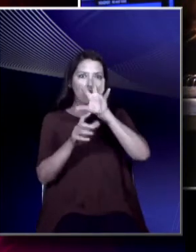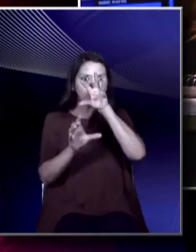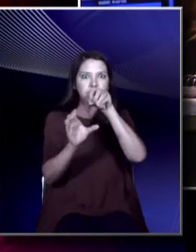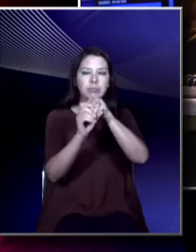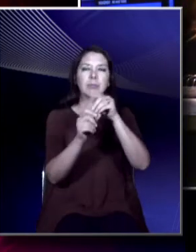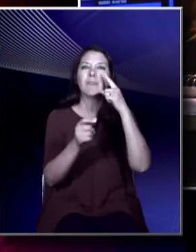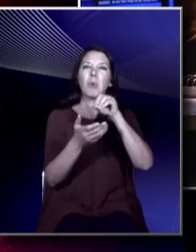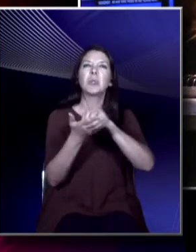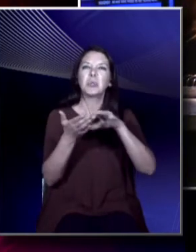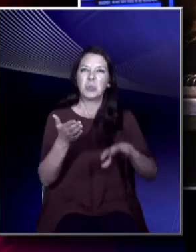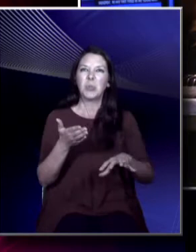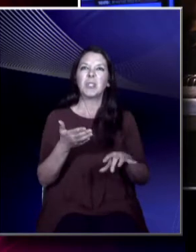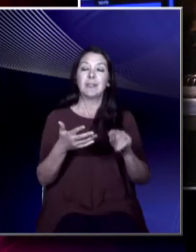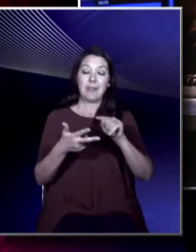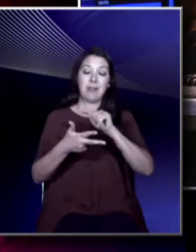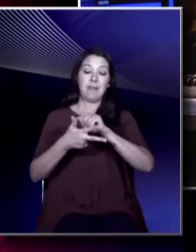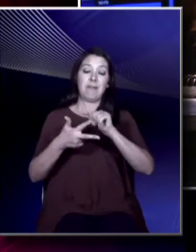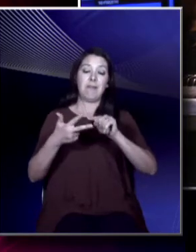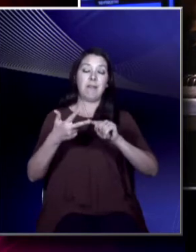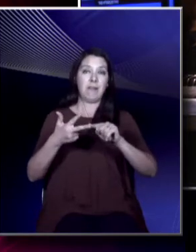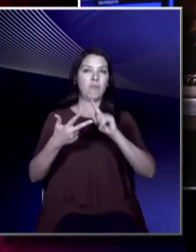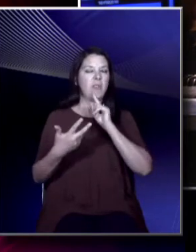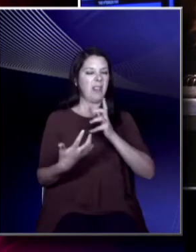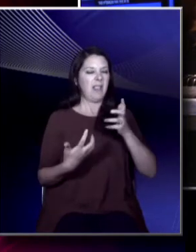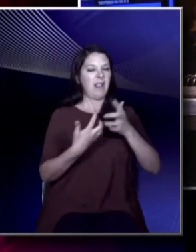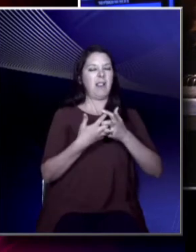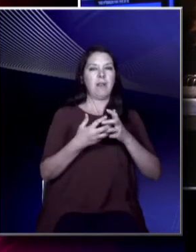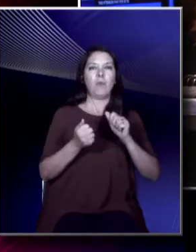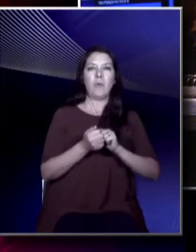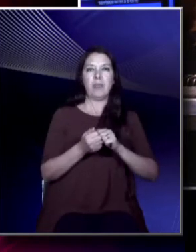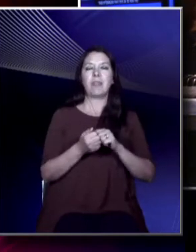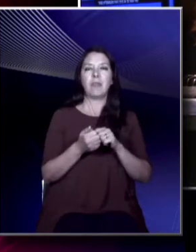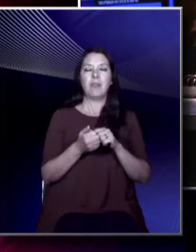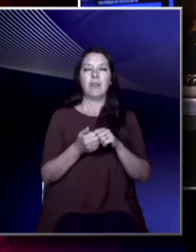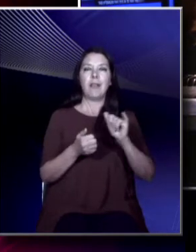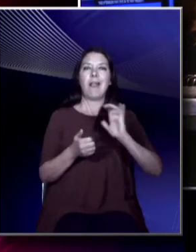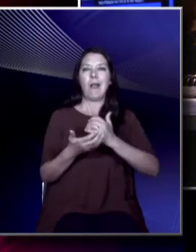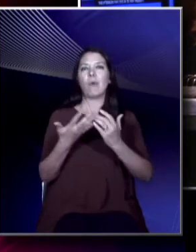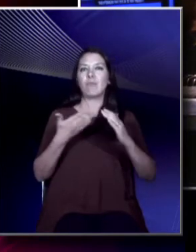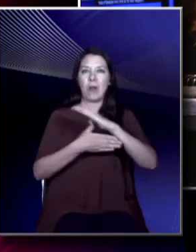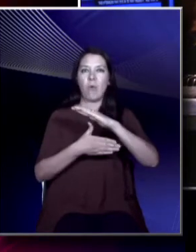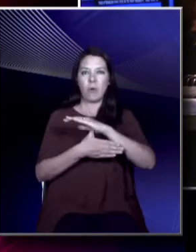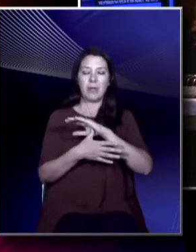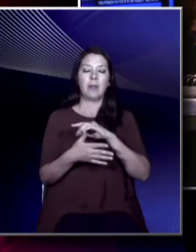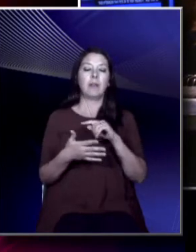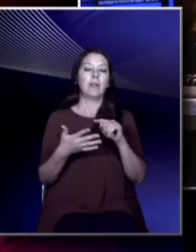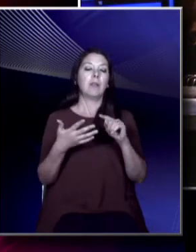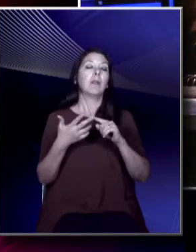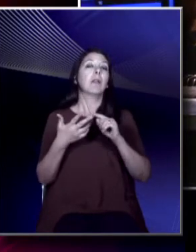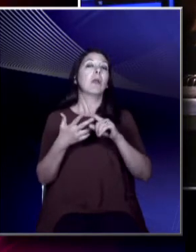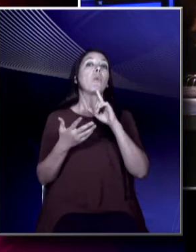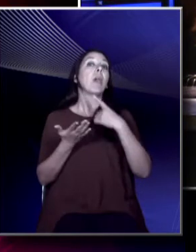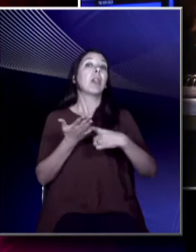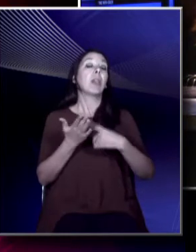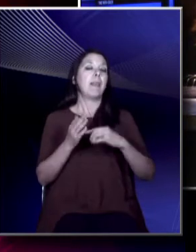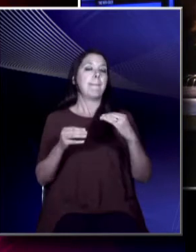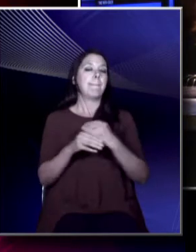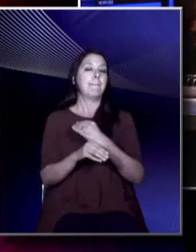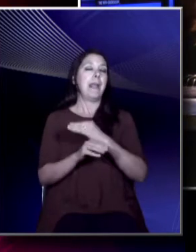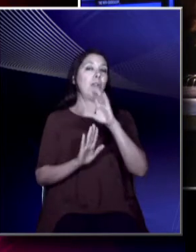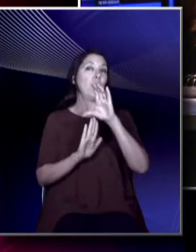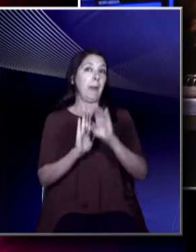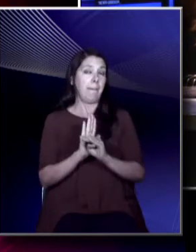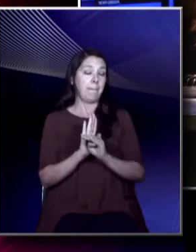this afternoon that fits into that priority. And that is the math curriculum. You'll be hearing